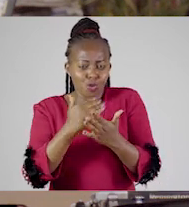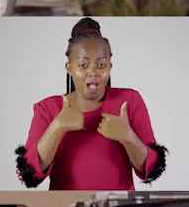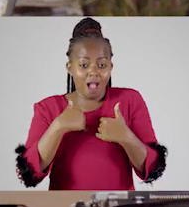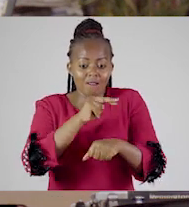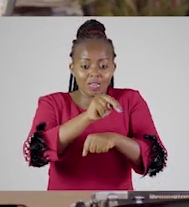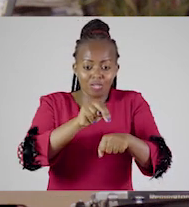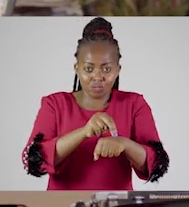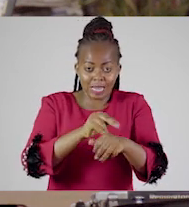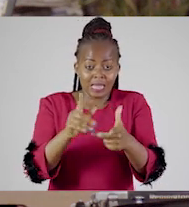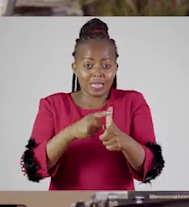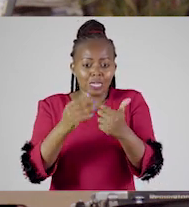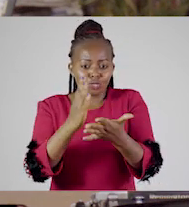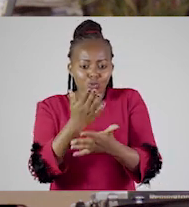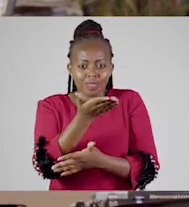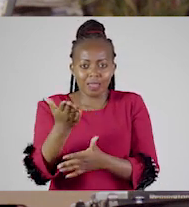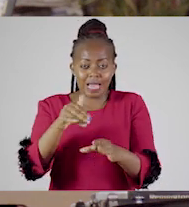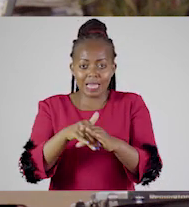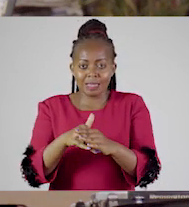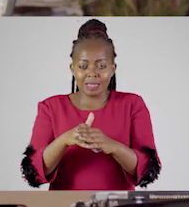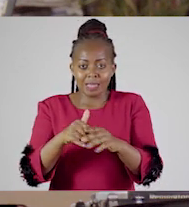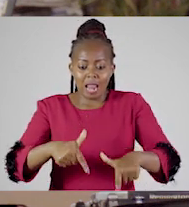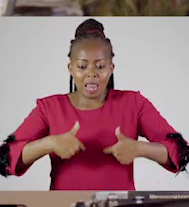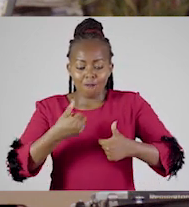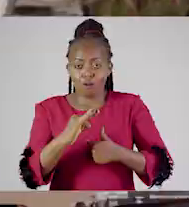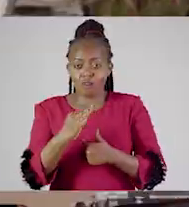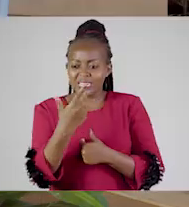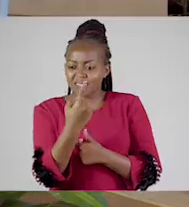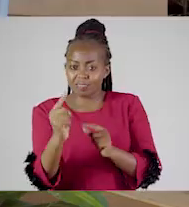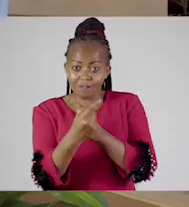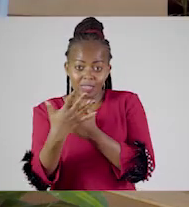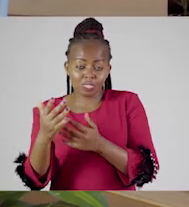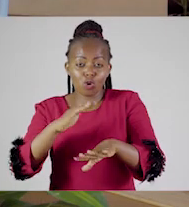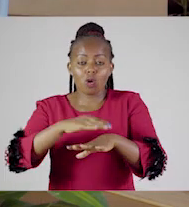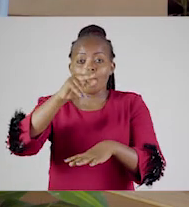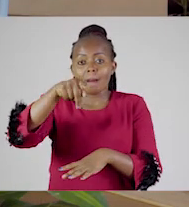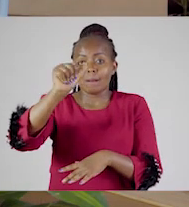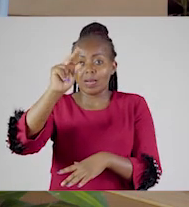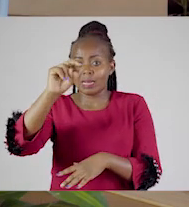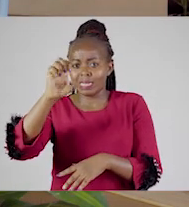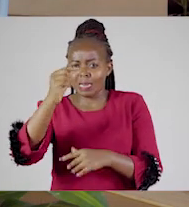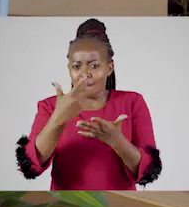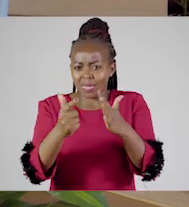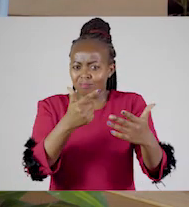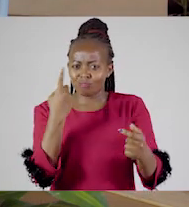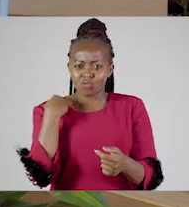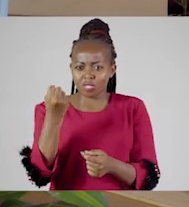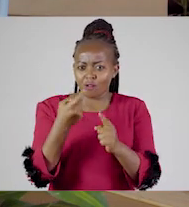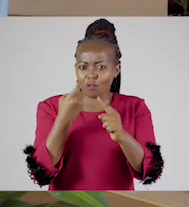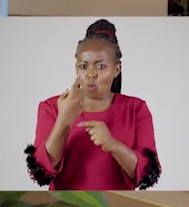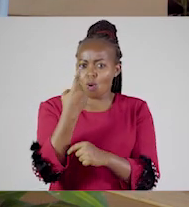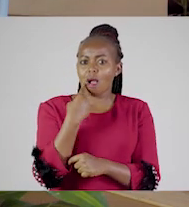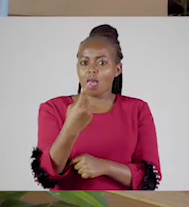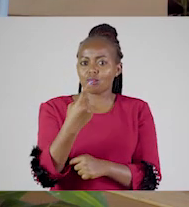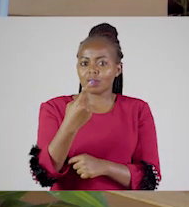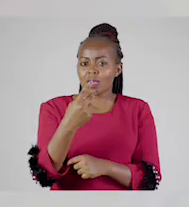occurred naturally and are essential to the survival of life on the planet. But recently, over the last